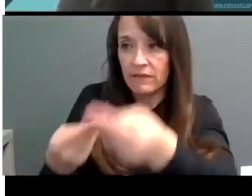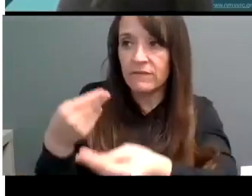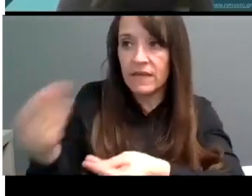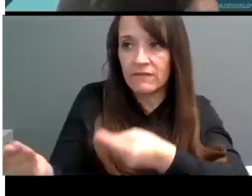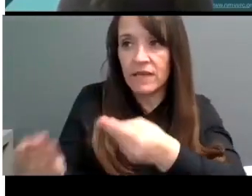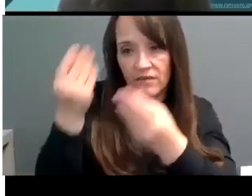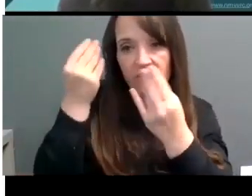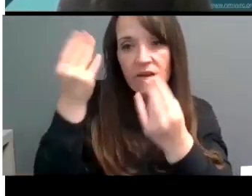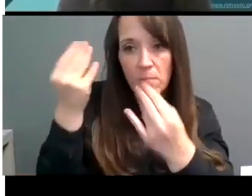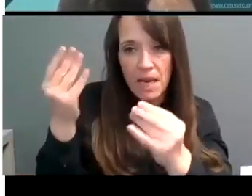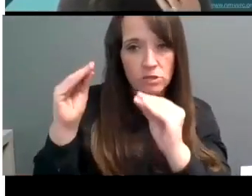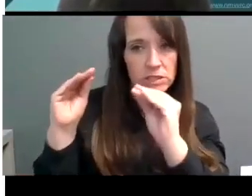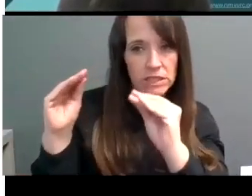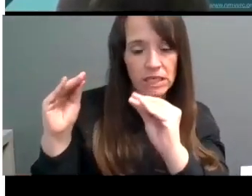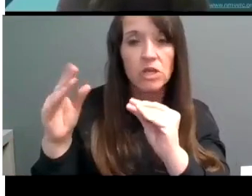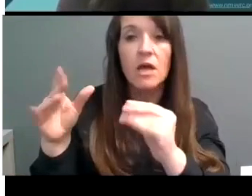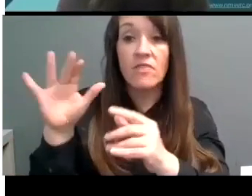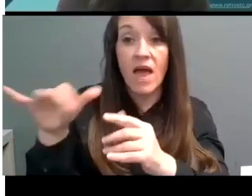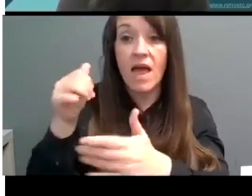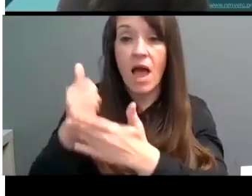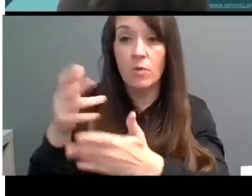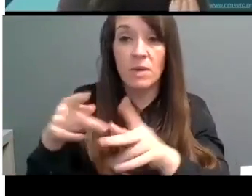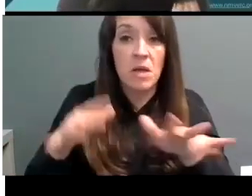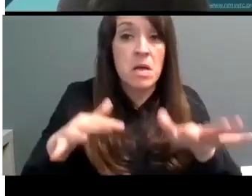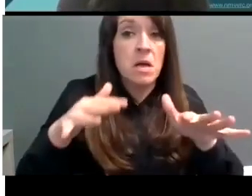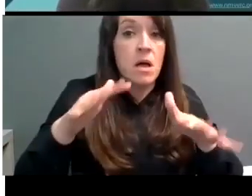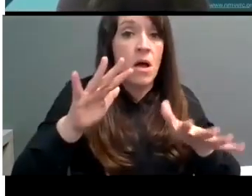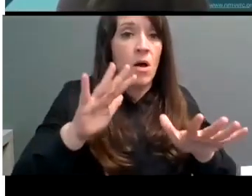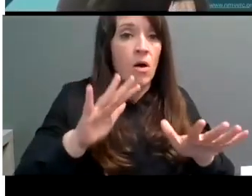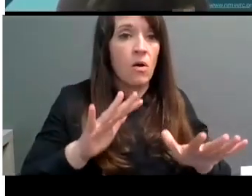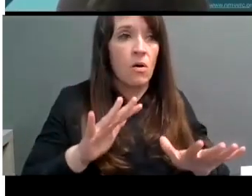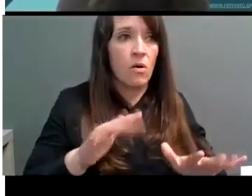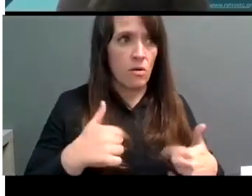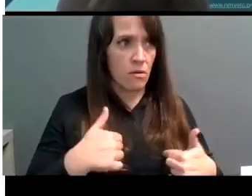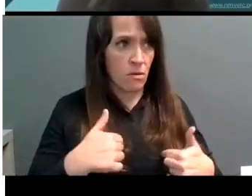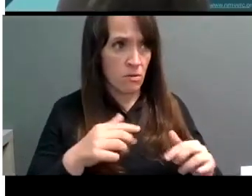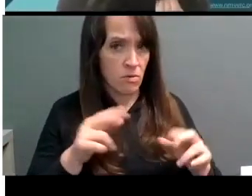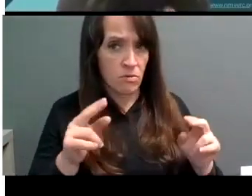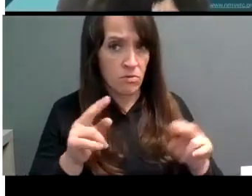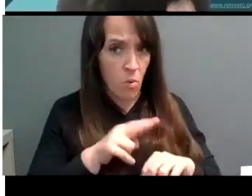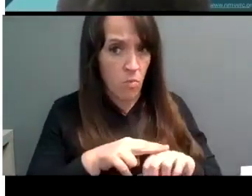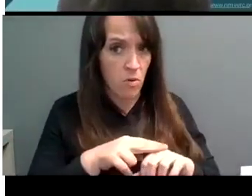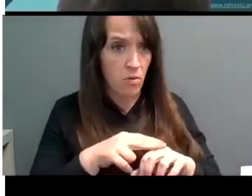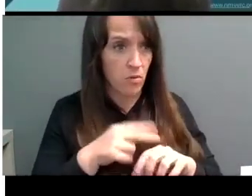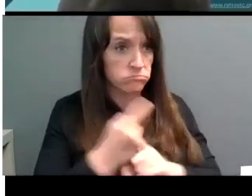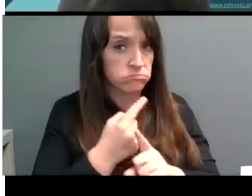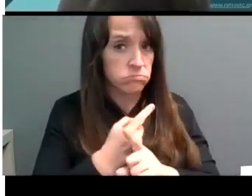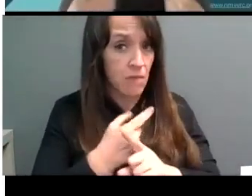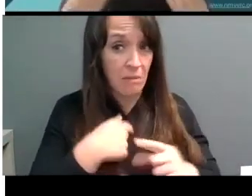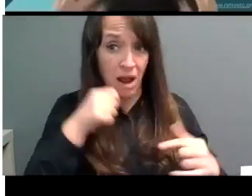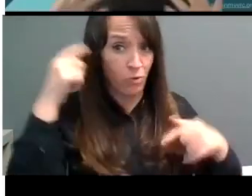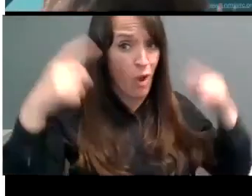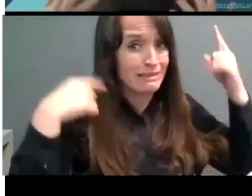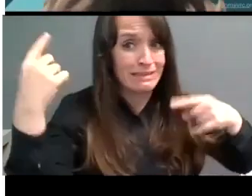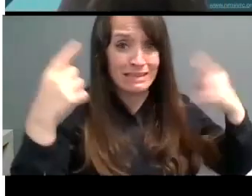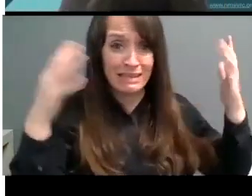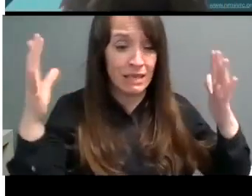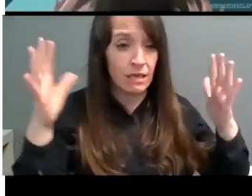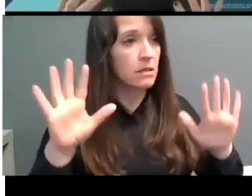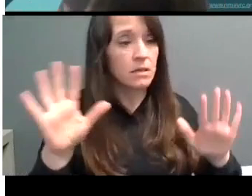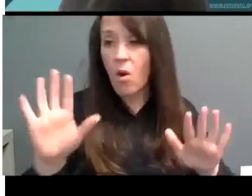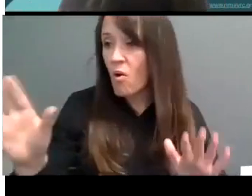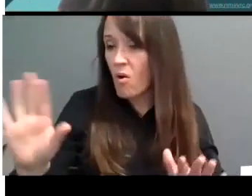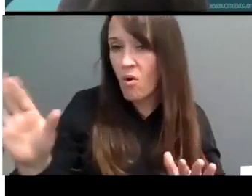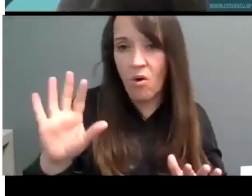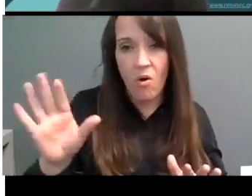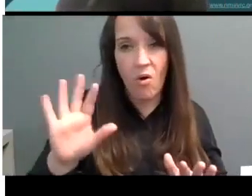people, and can reduce anxiety just right there, knowing that these responses are normal and I'm not crazy. These aren't coming out of nowhere.